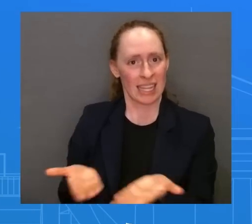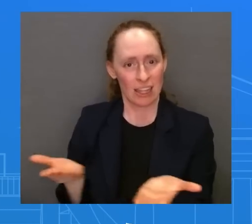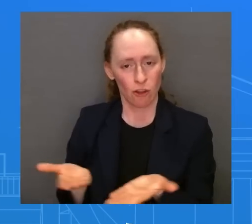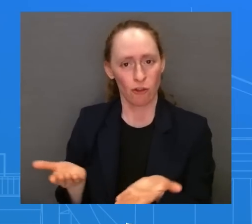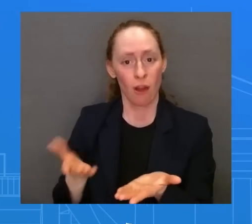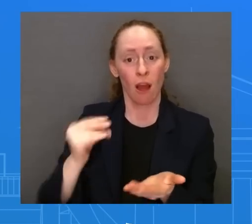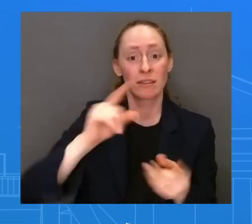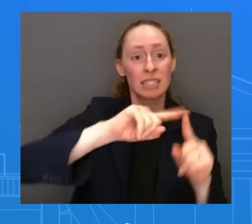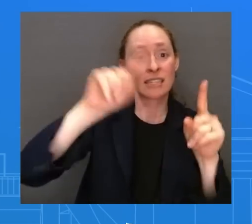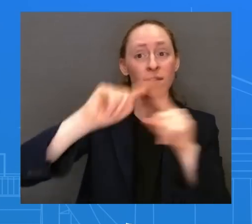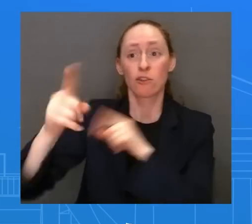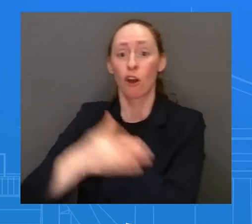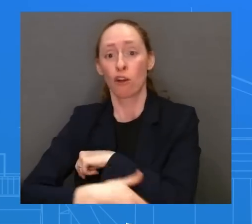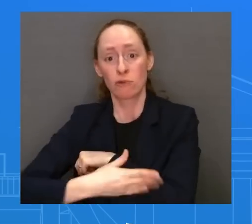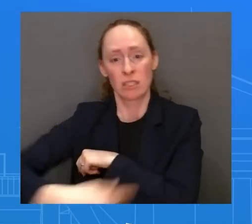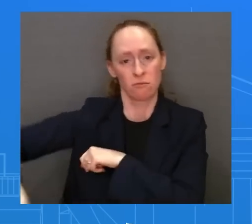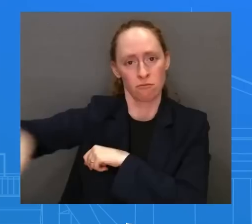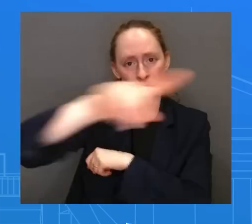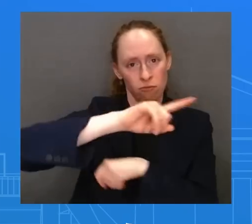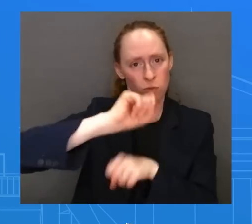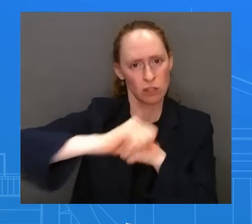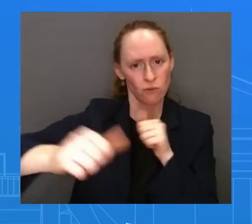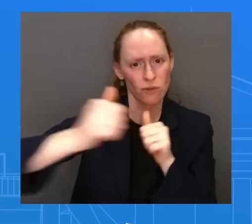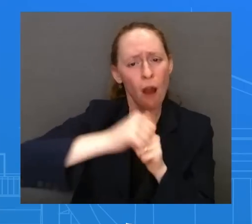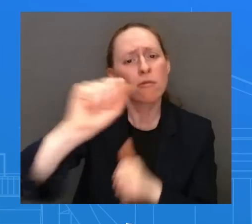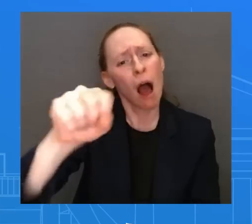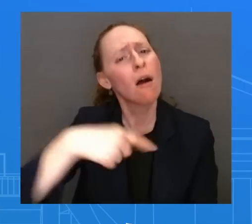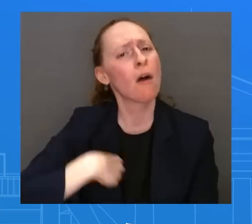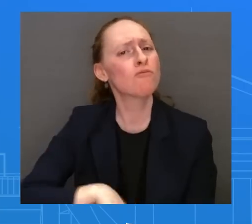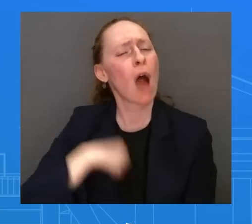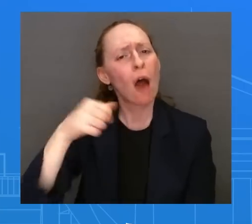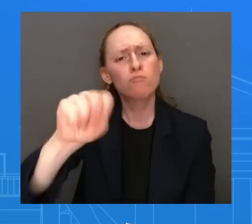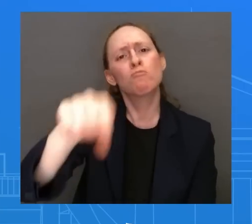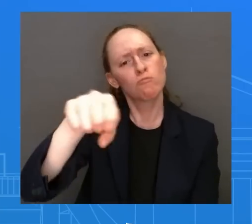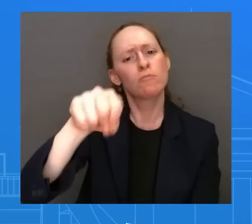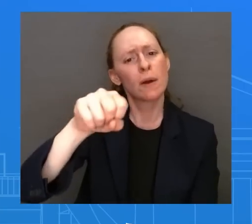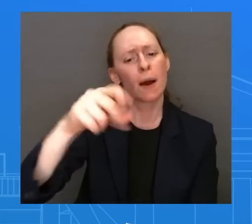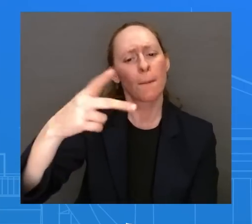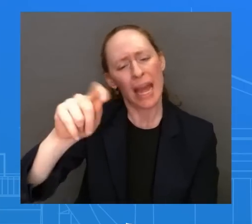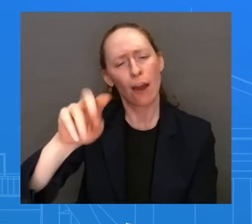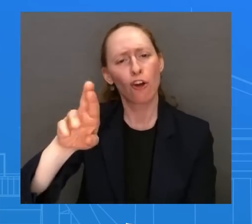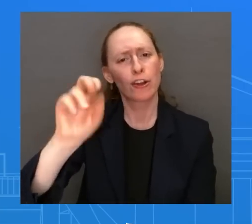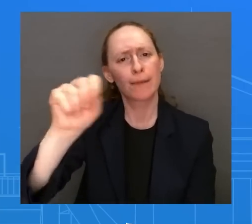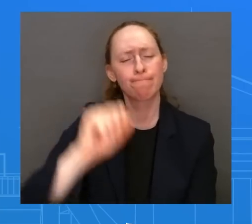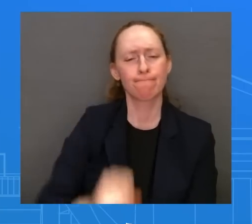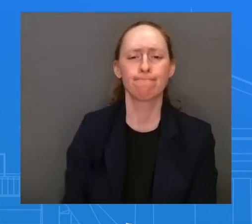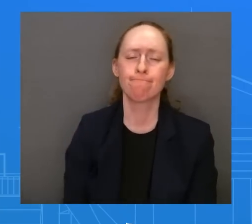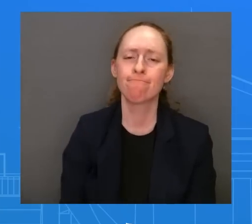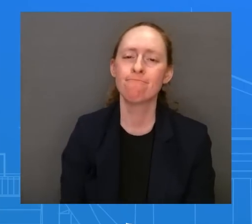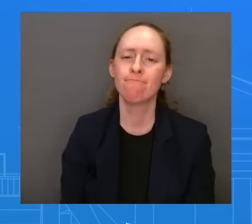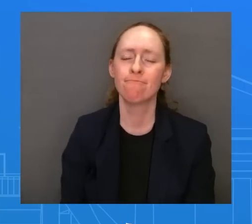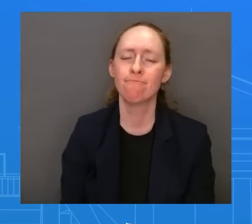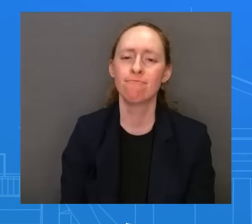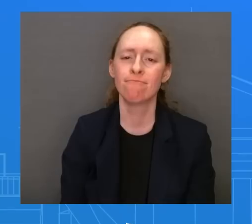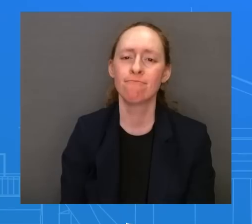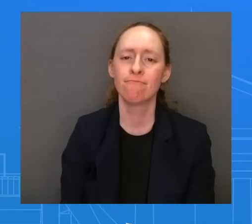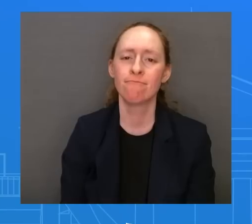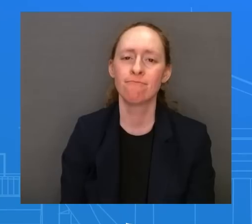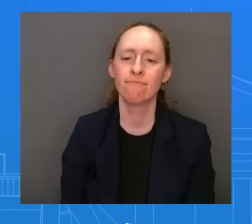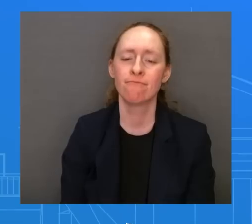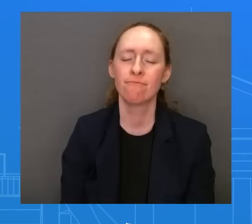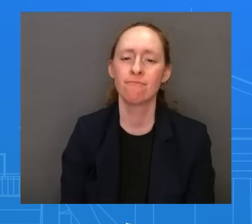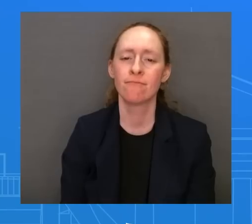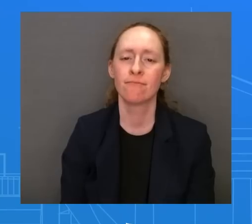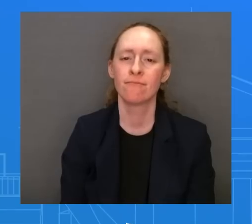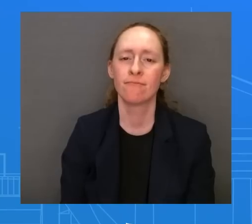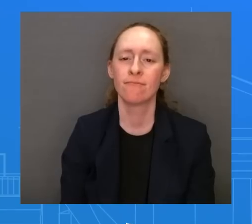a lot to be proud of Peter that's it thank you thanks John just to follow up on my colleagues questioning about the blame